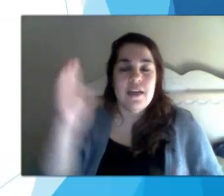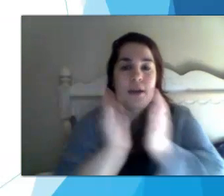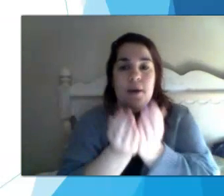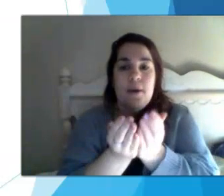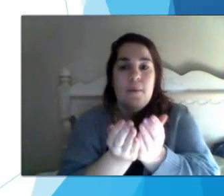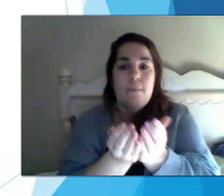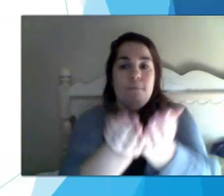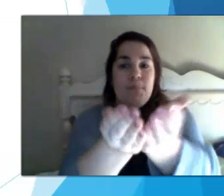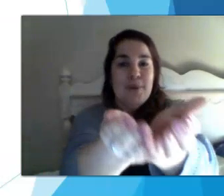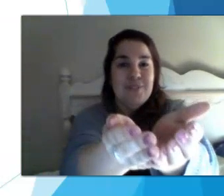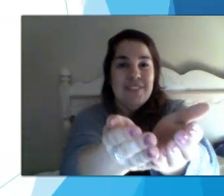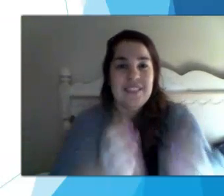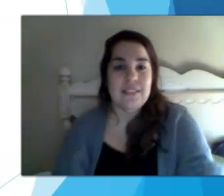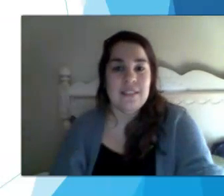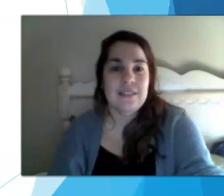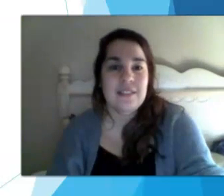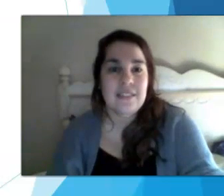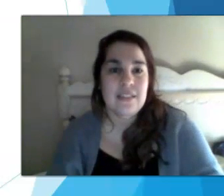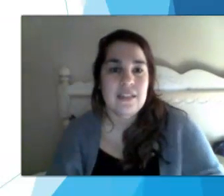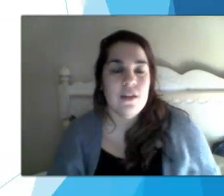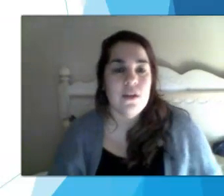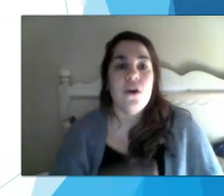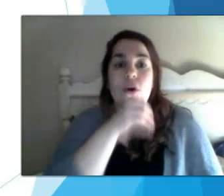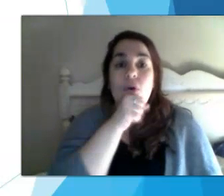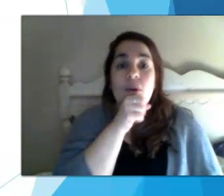B-O-A-T. Boat.